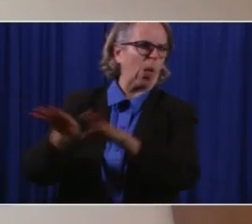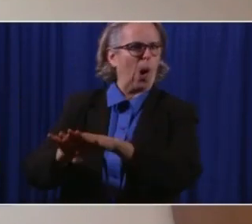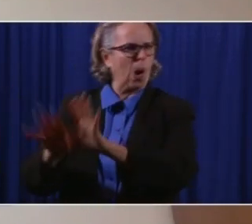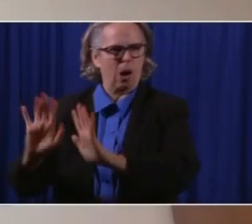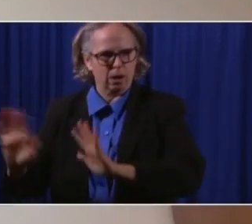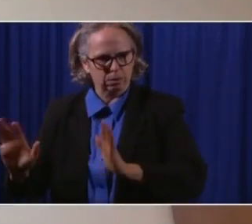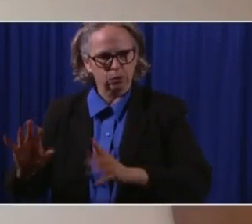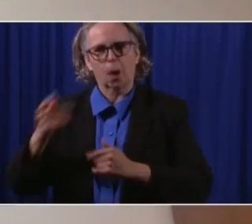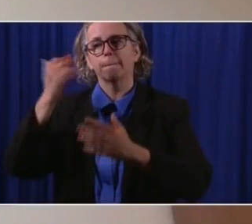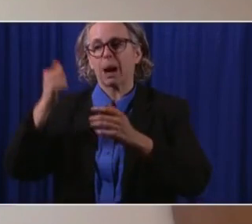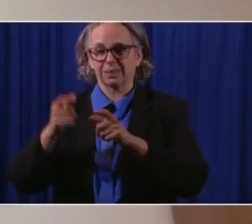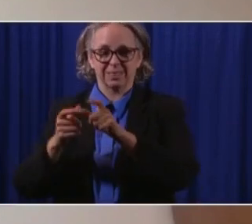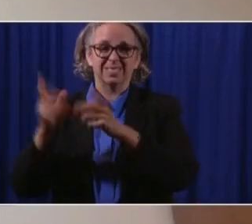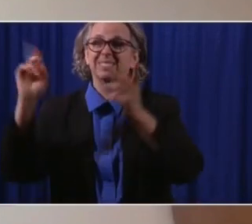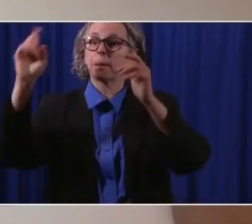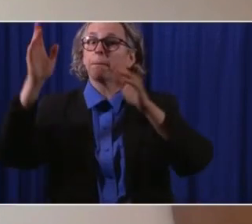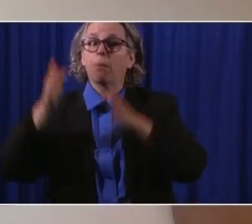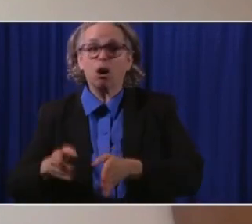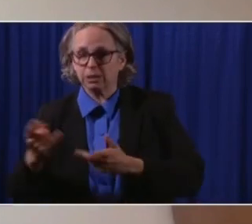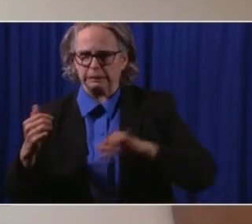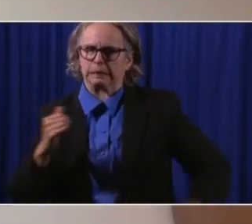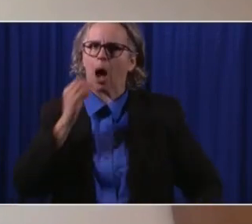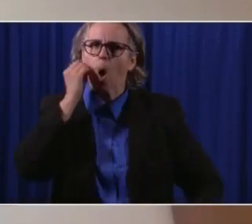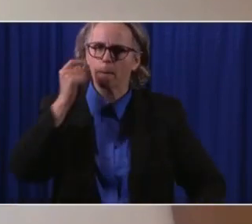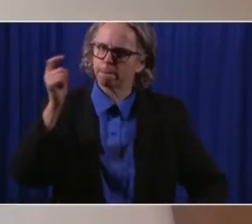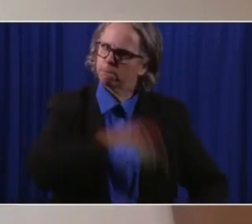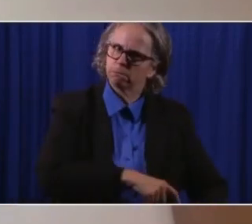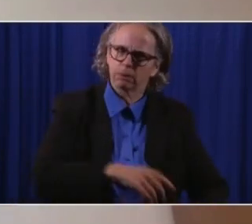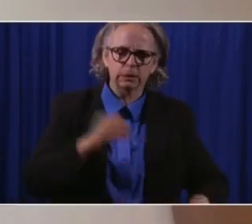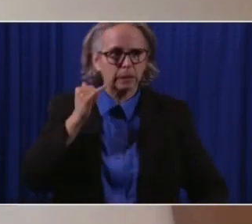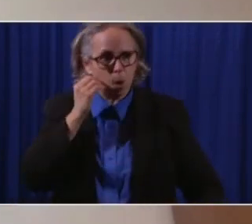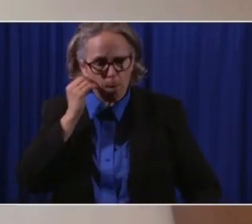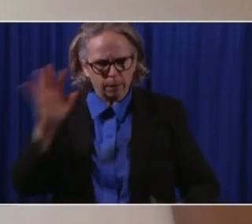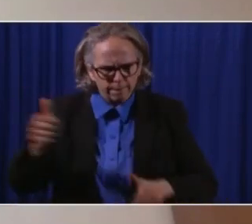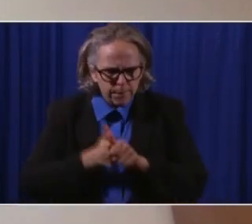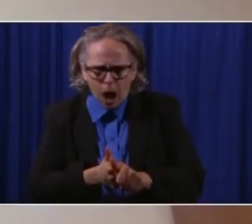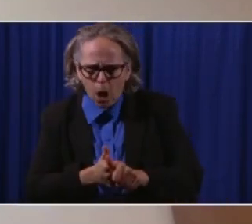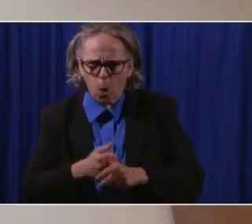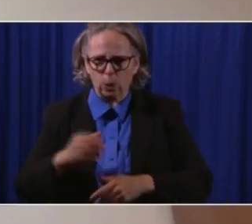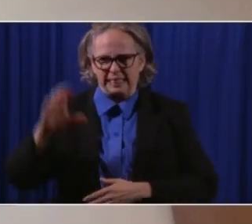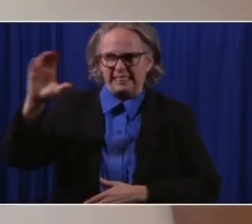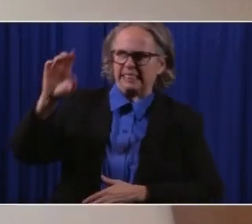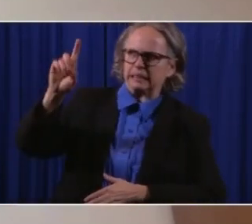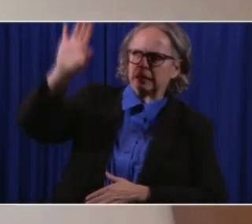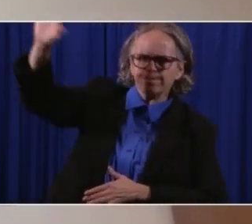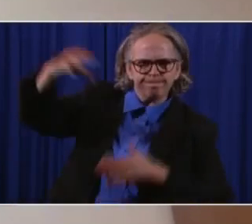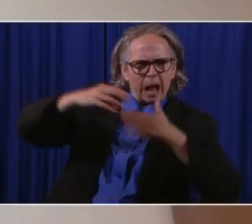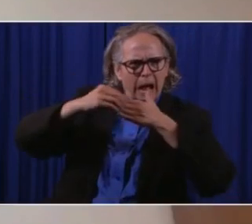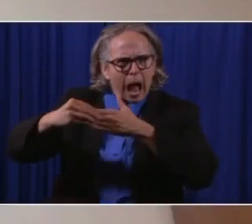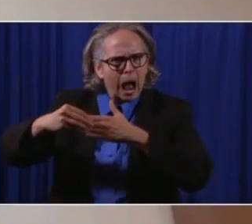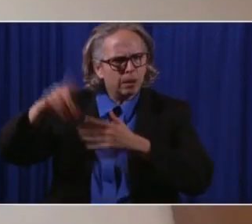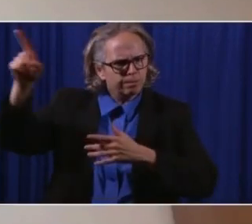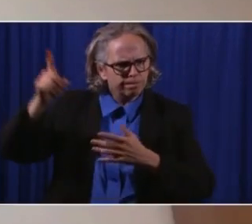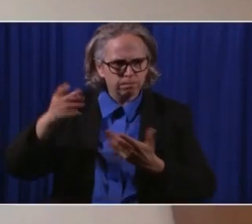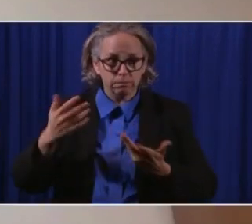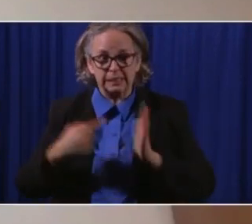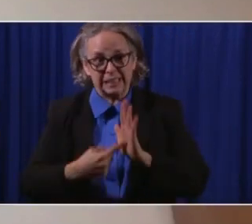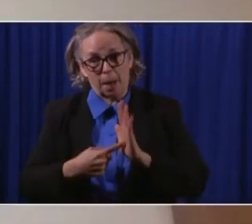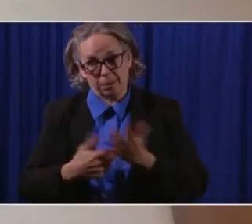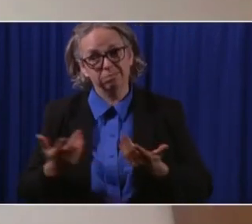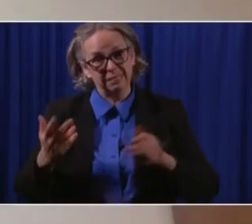are appropriately notified and follow CDC guidance and others on self-quarantine. The inability to do that, or the inability